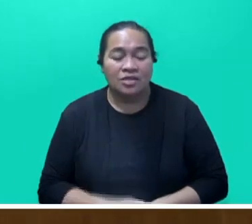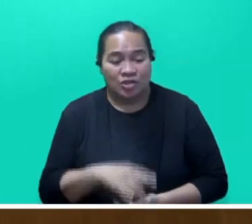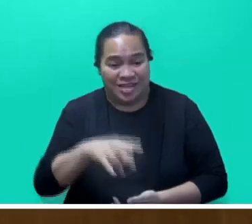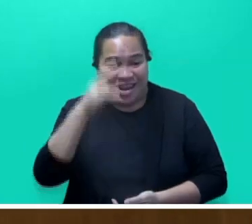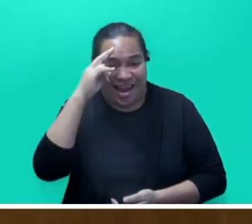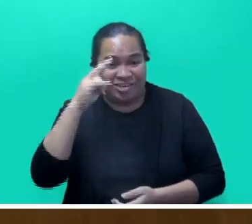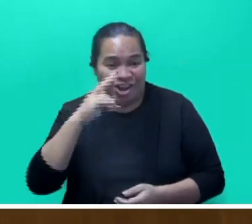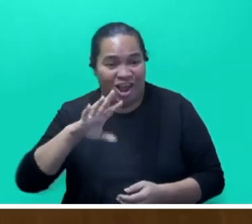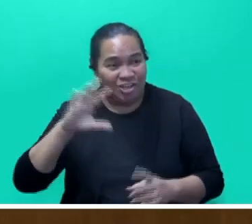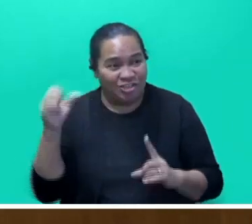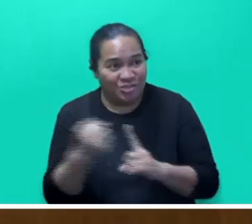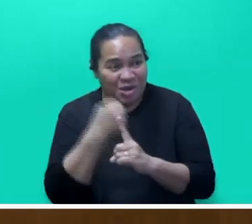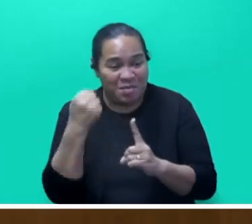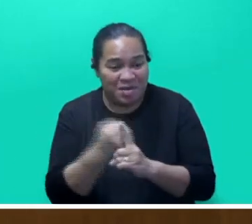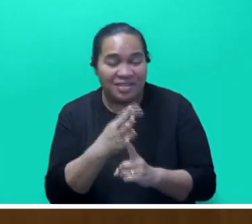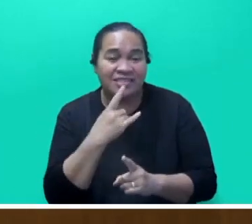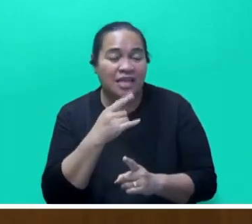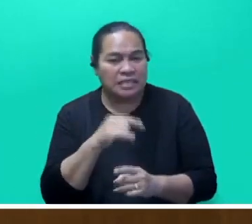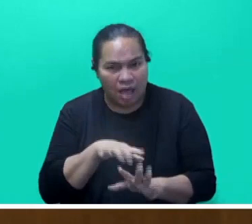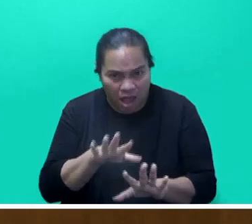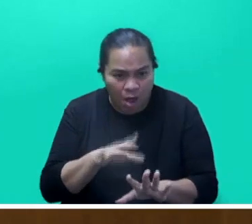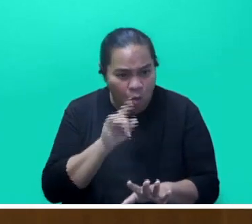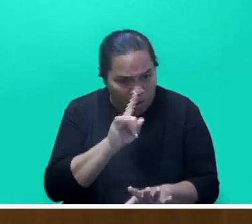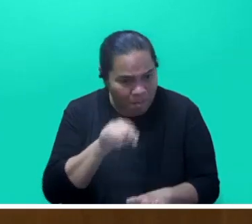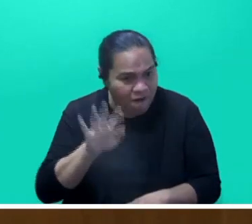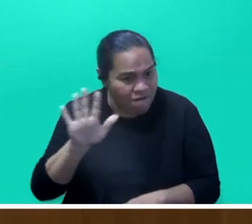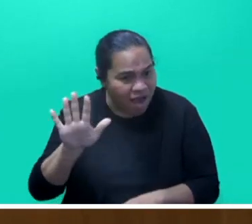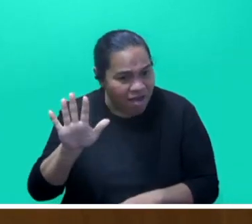said, is it 1.5?